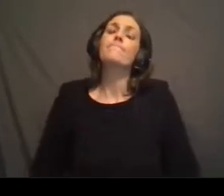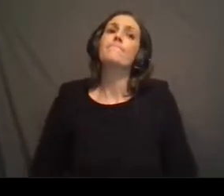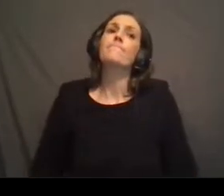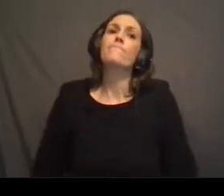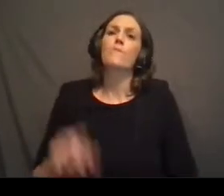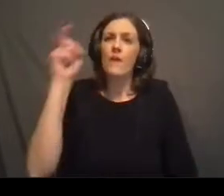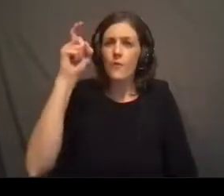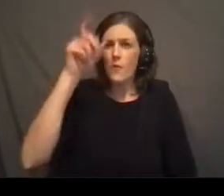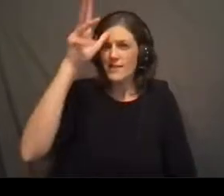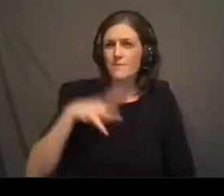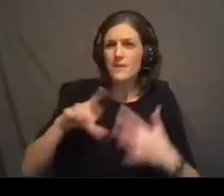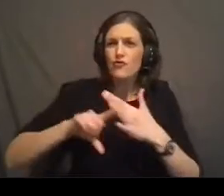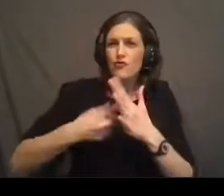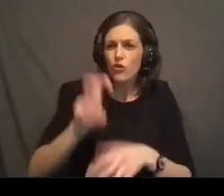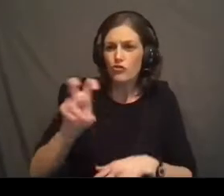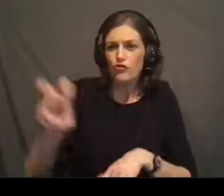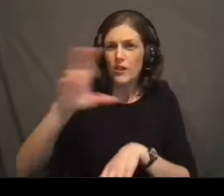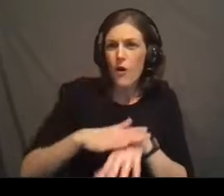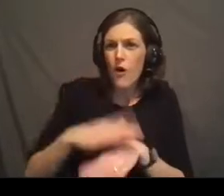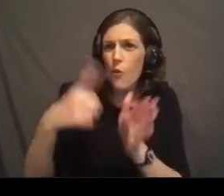The wise men started this journey on a what if.